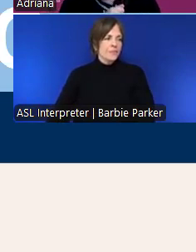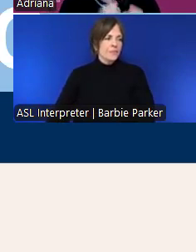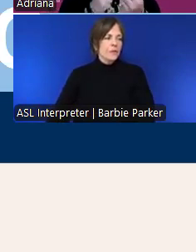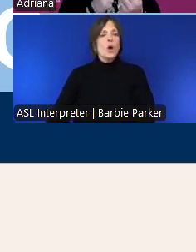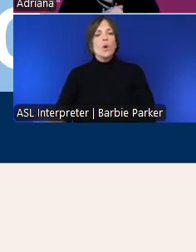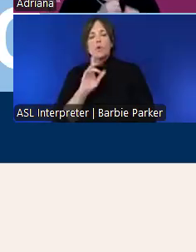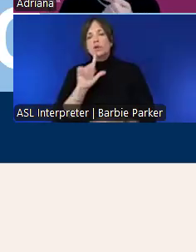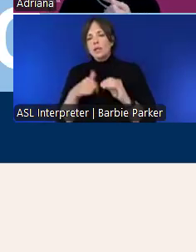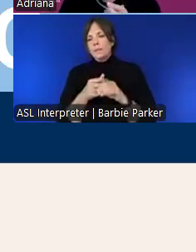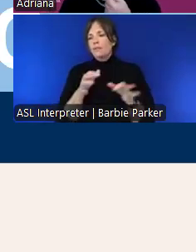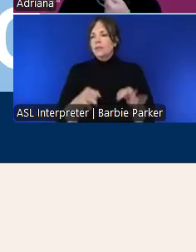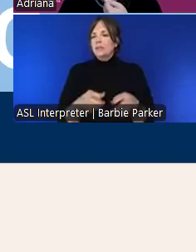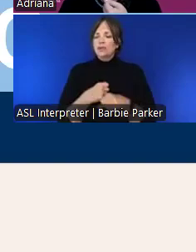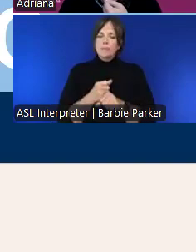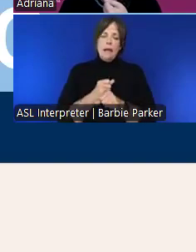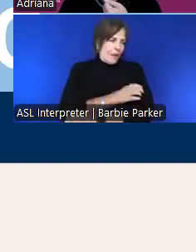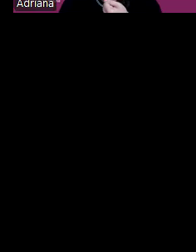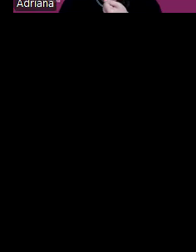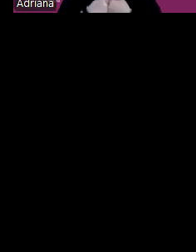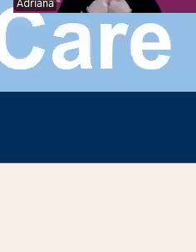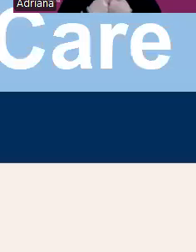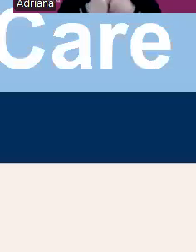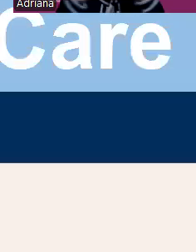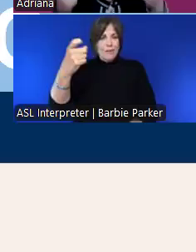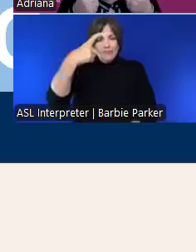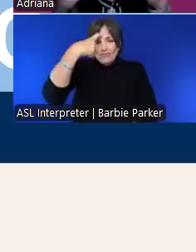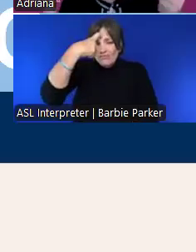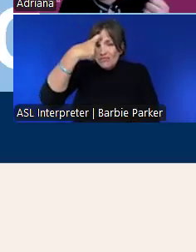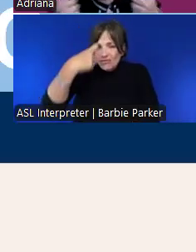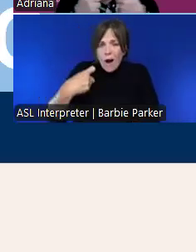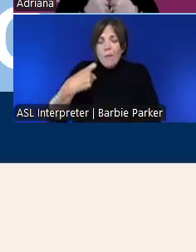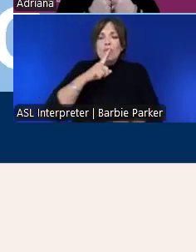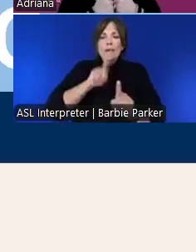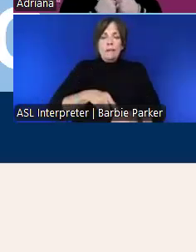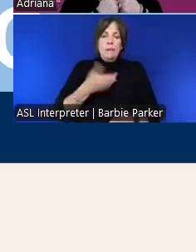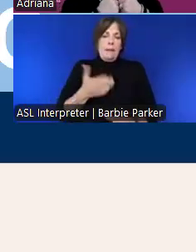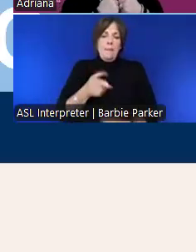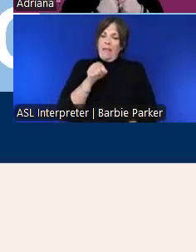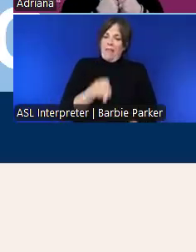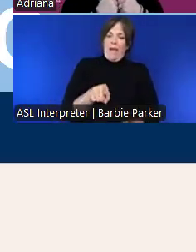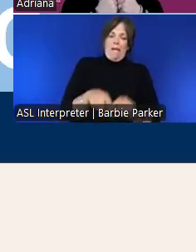choice, right? Again, being able to center the survival, pursue particular